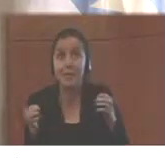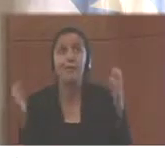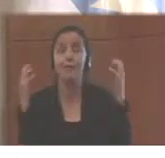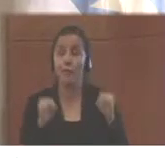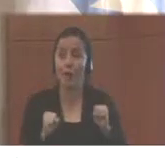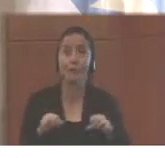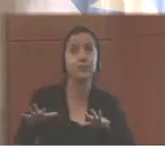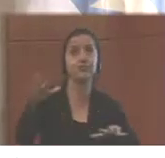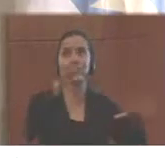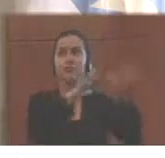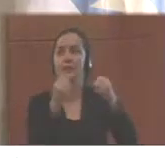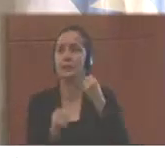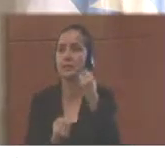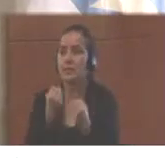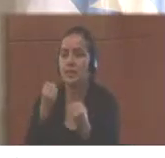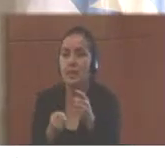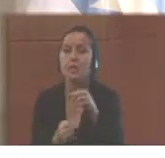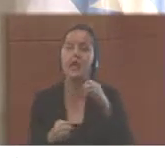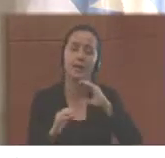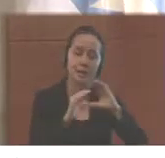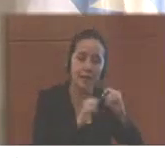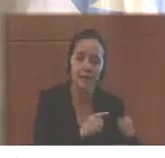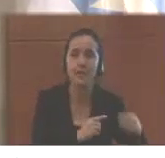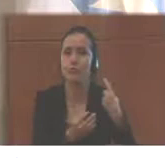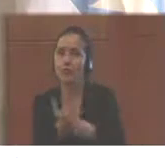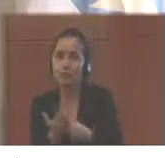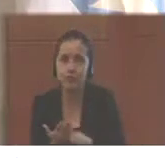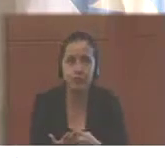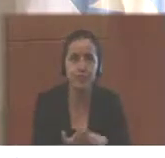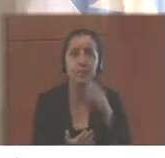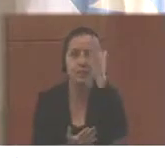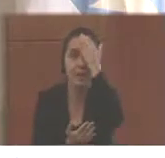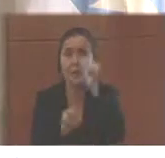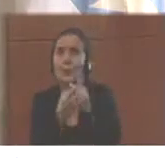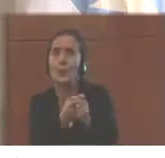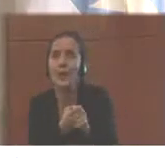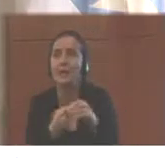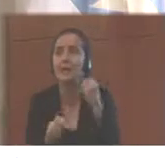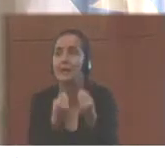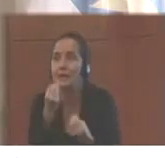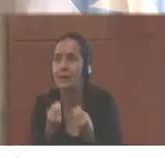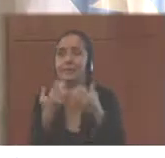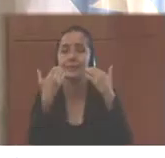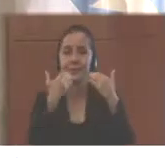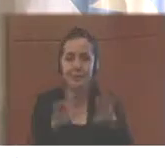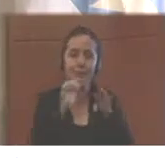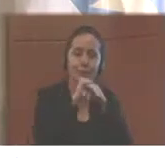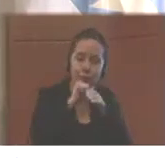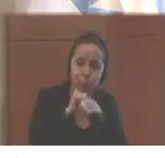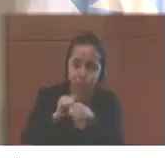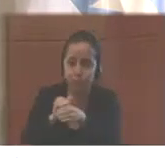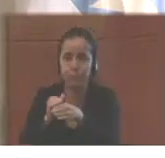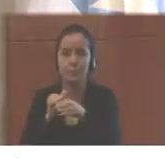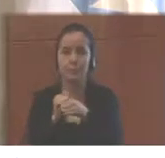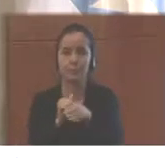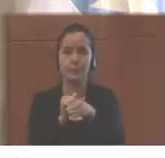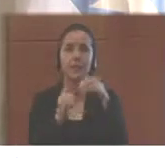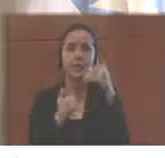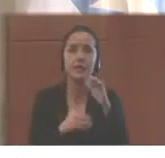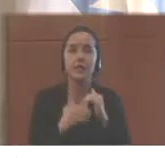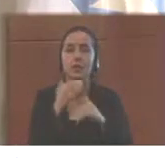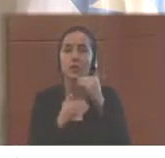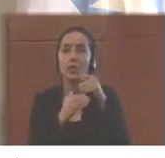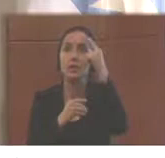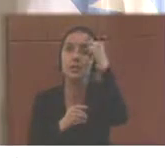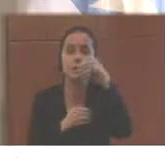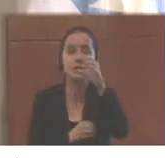for emergencies, and we have increased the branding of the National Disaster Office. Hyogo 1. There has been